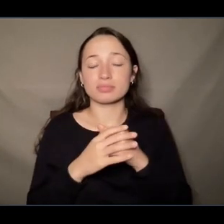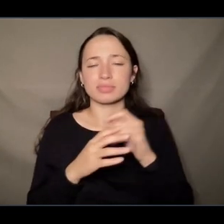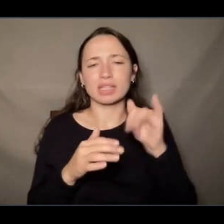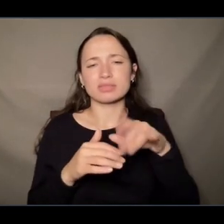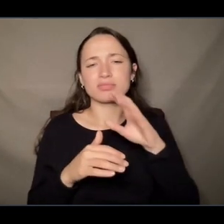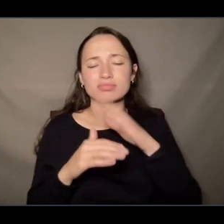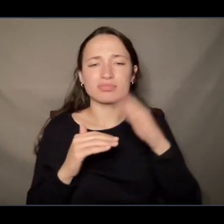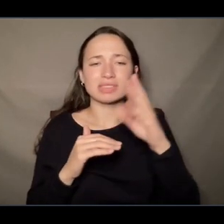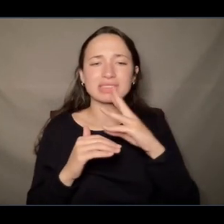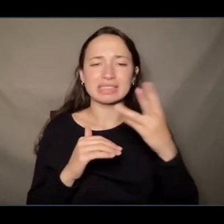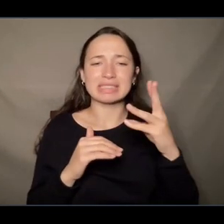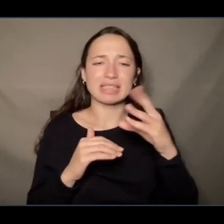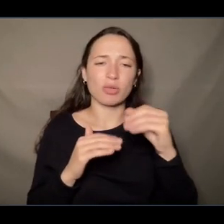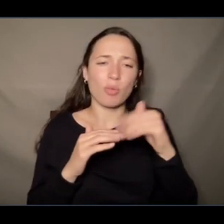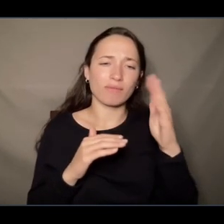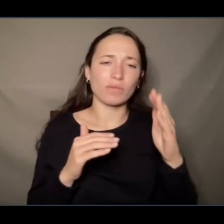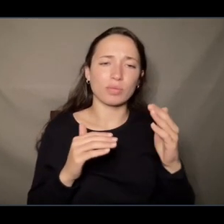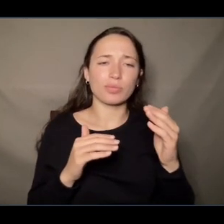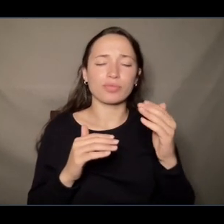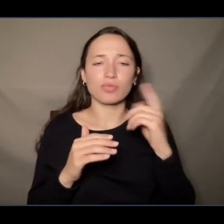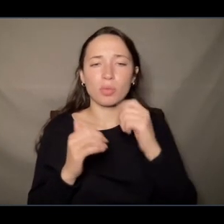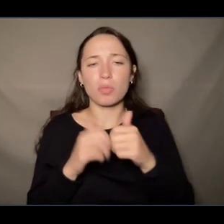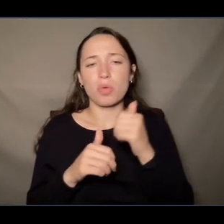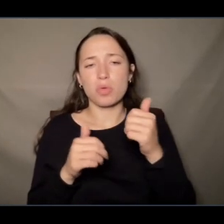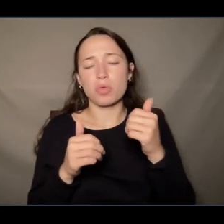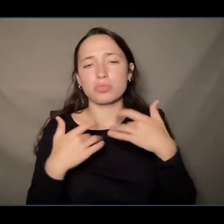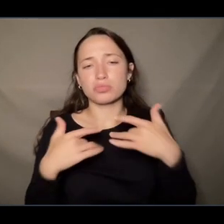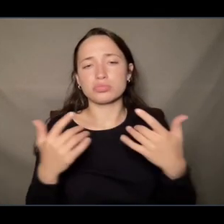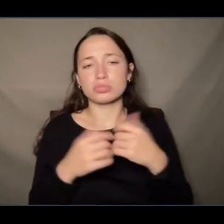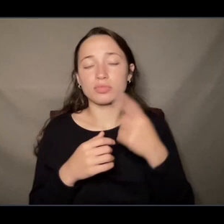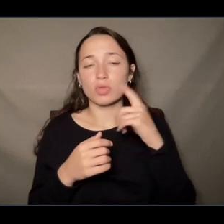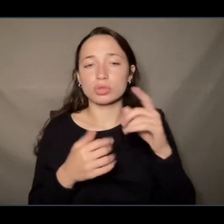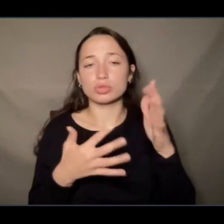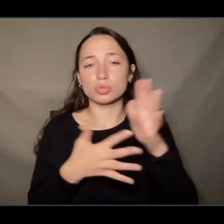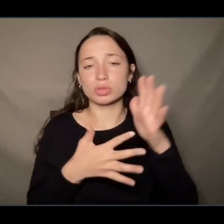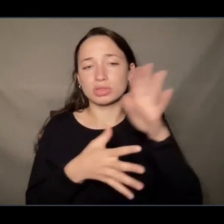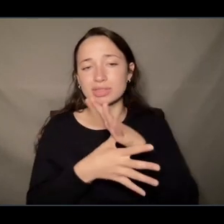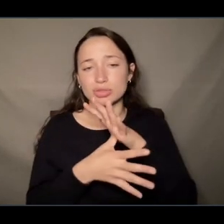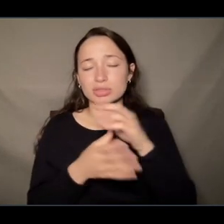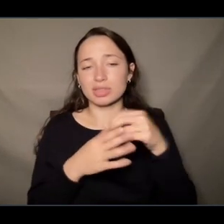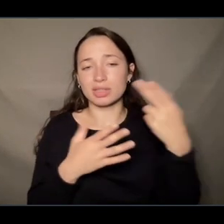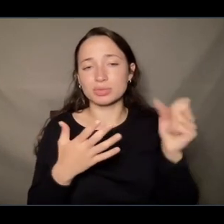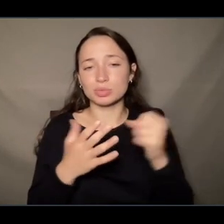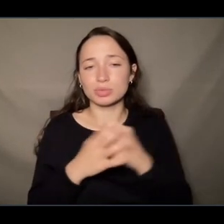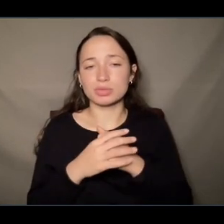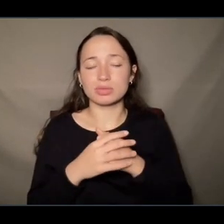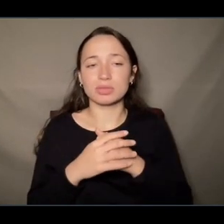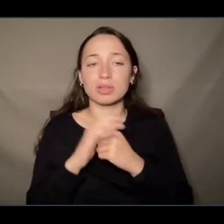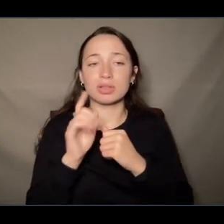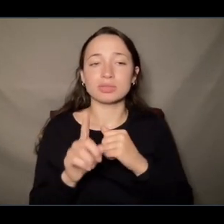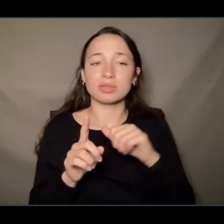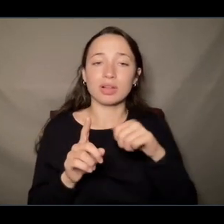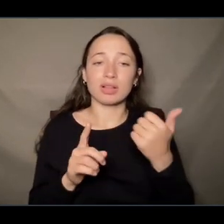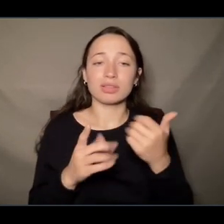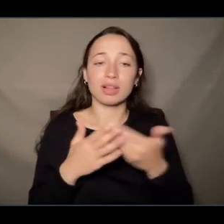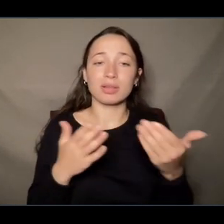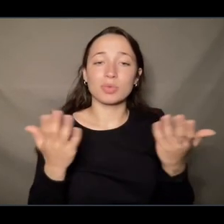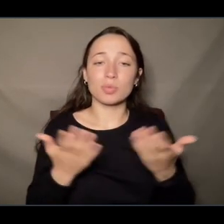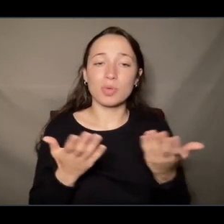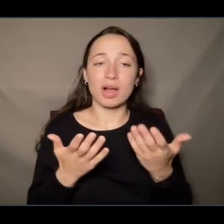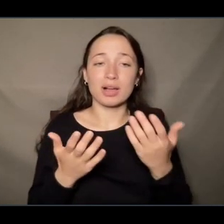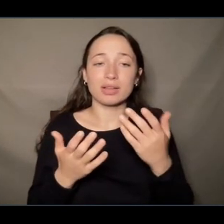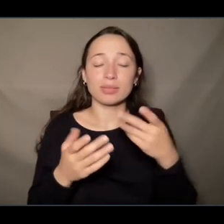certainly that is 16 and over for the most part. So it's our juniors and seniors in high school, but it's another element